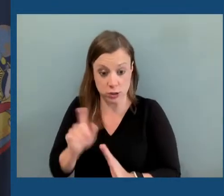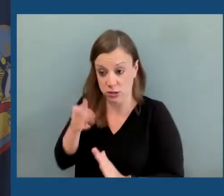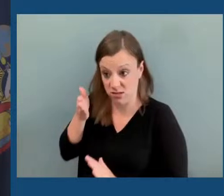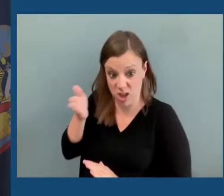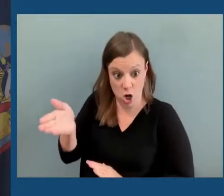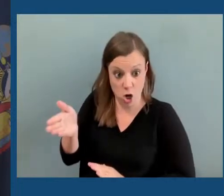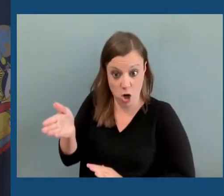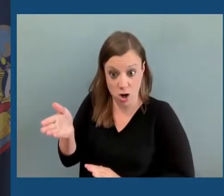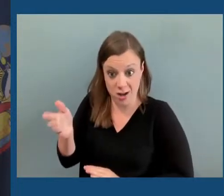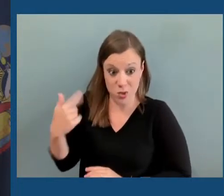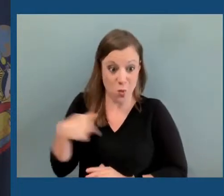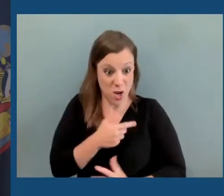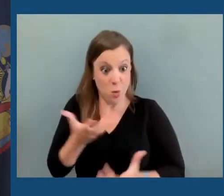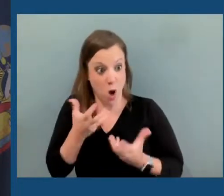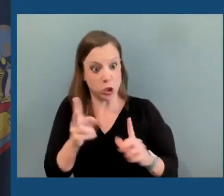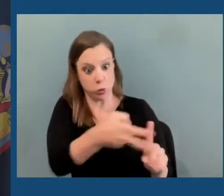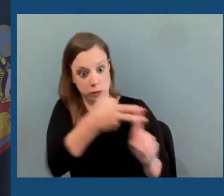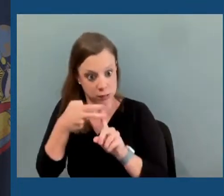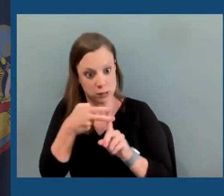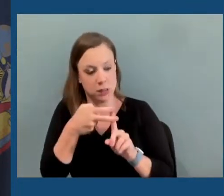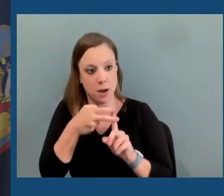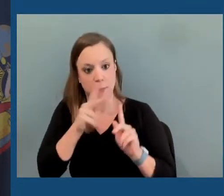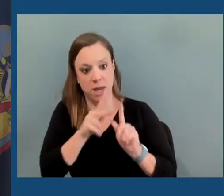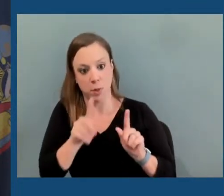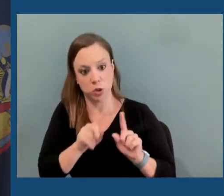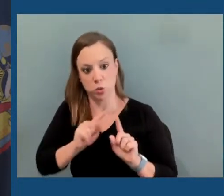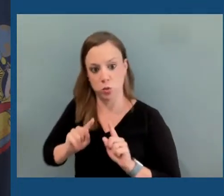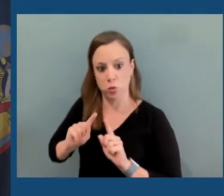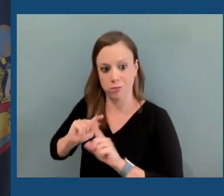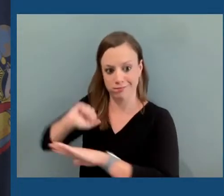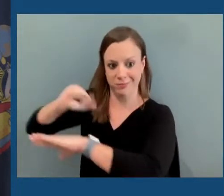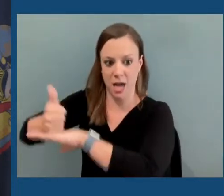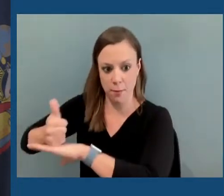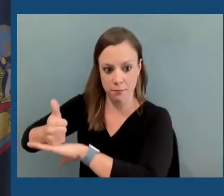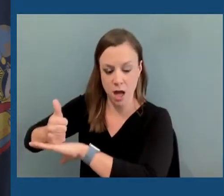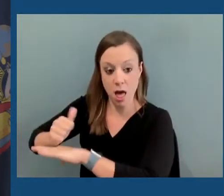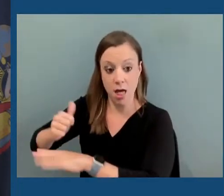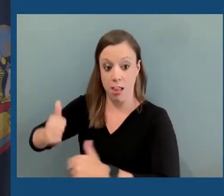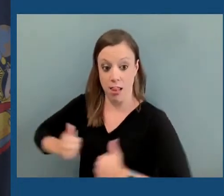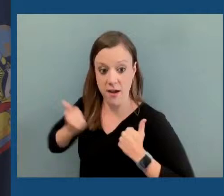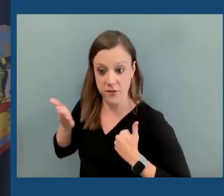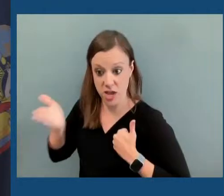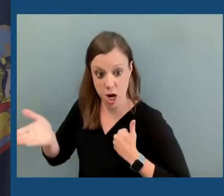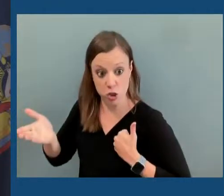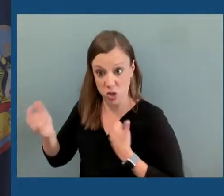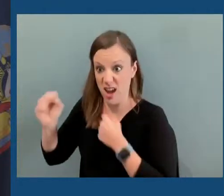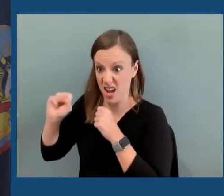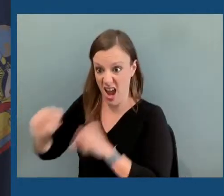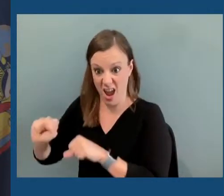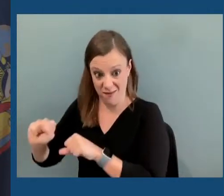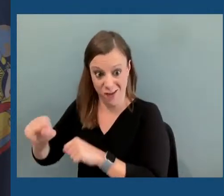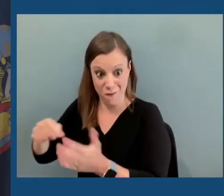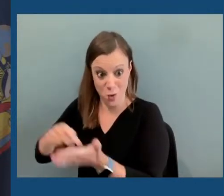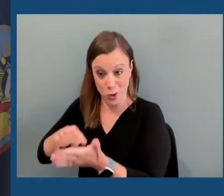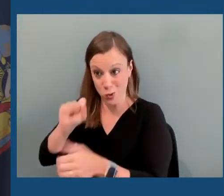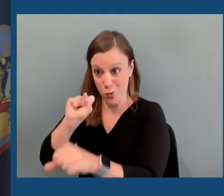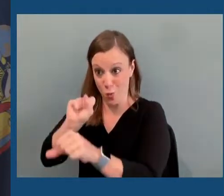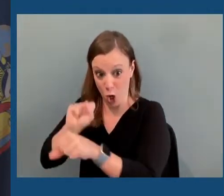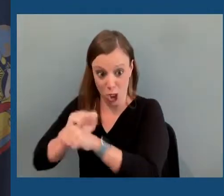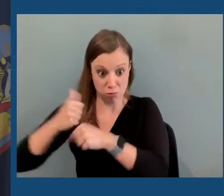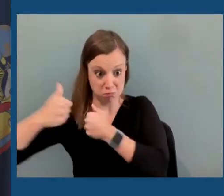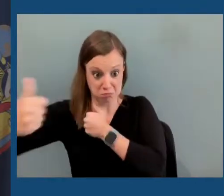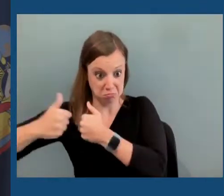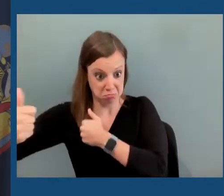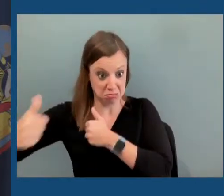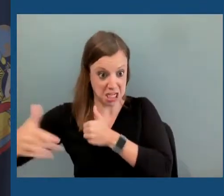North Country, but people have to drive an hour and a half to get to their job. It's not working for them. So there is a master plan